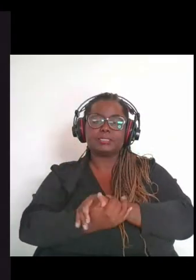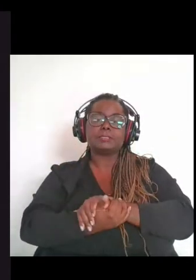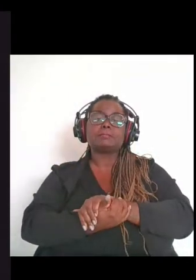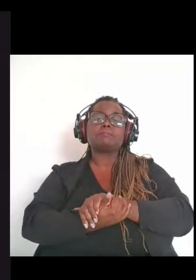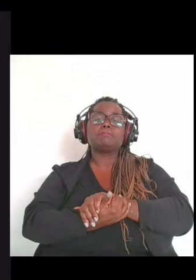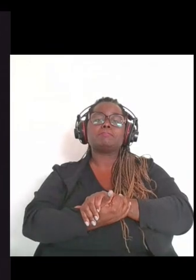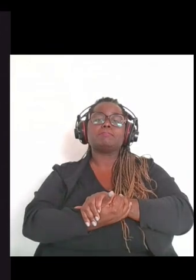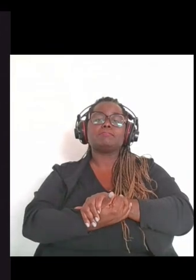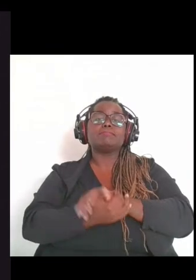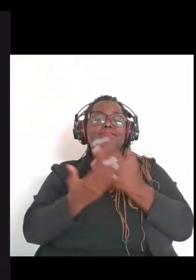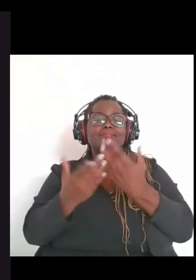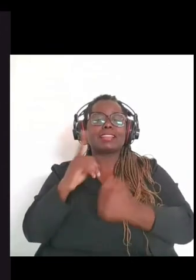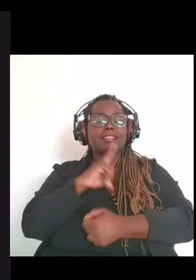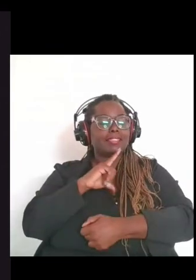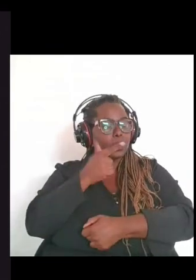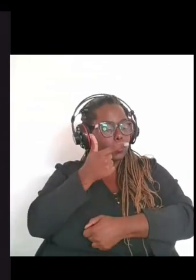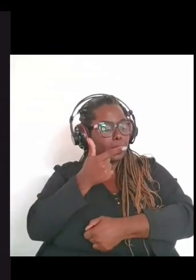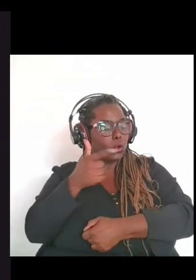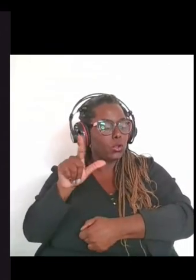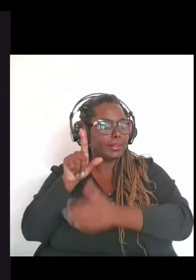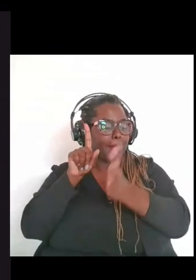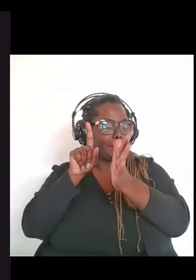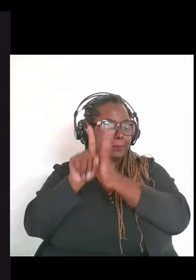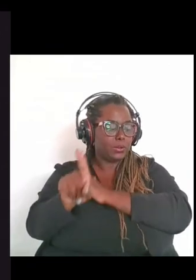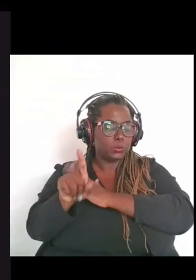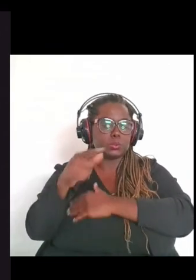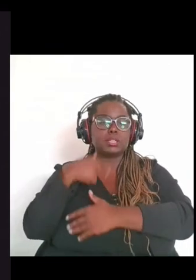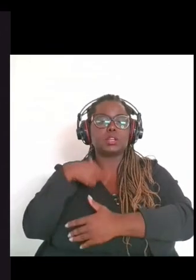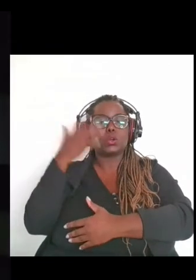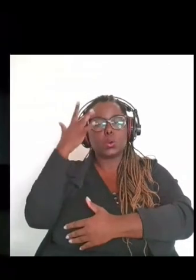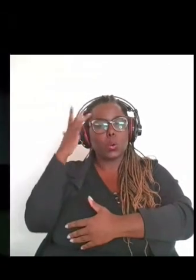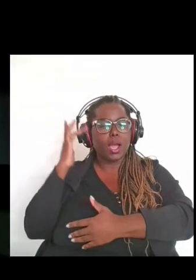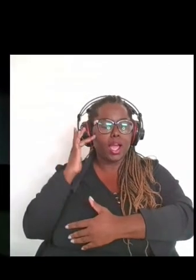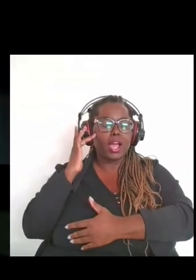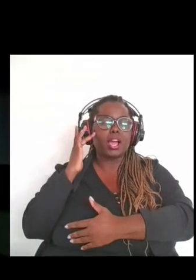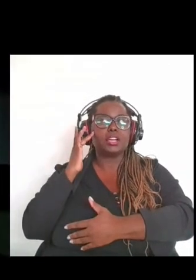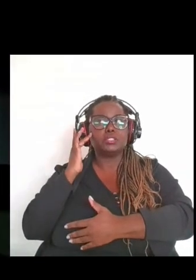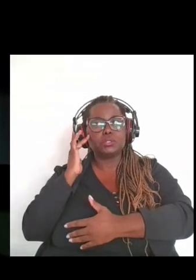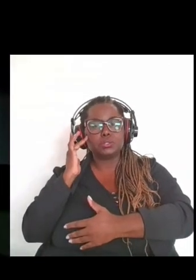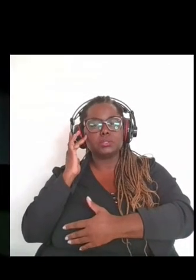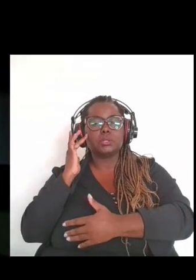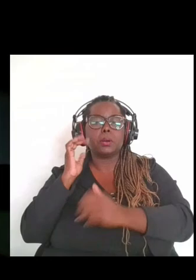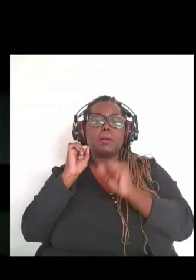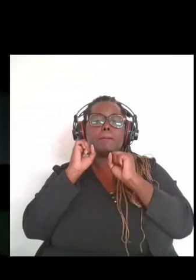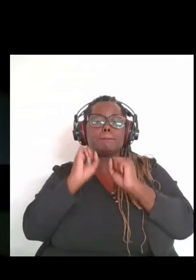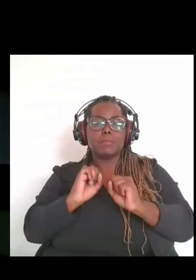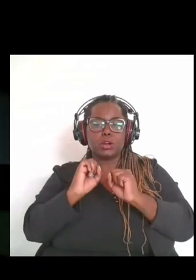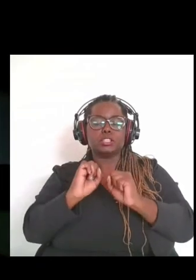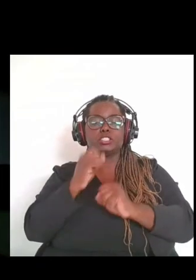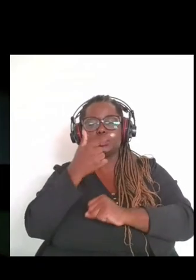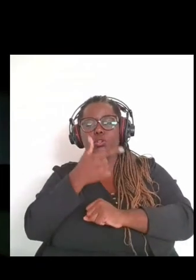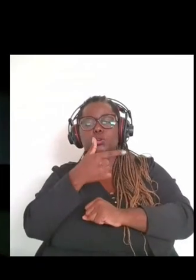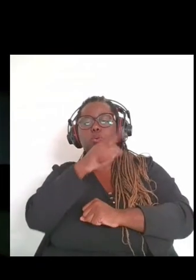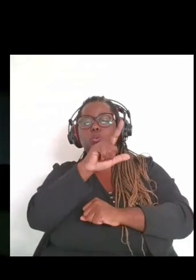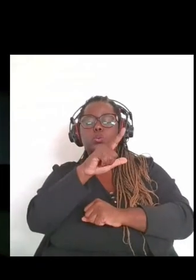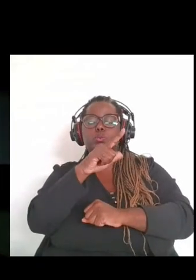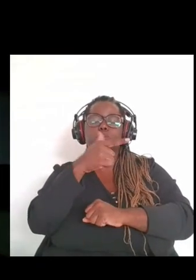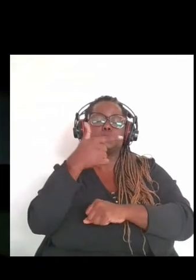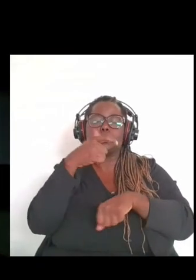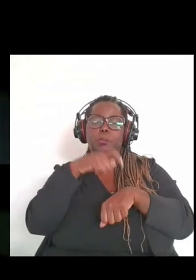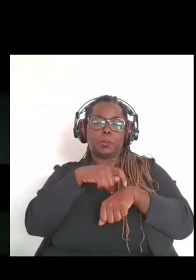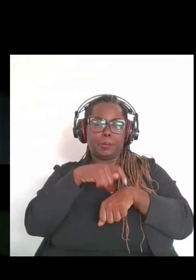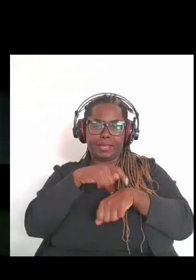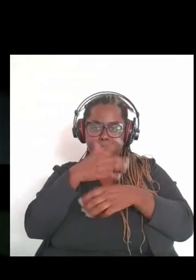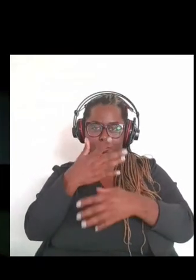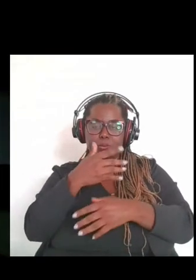yourselves great there is another question here that relates